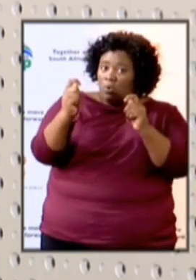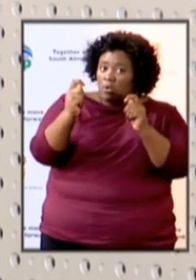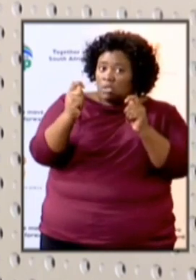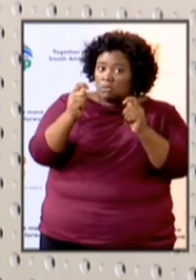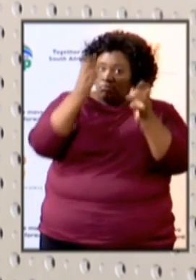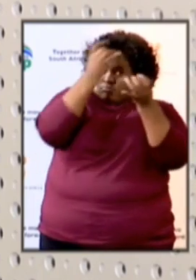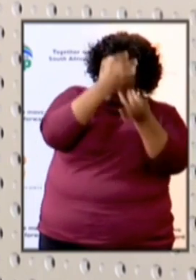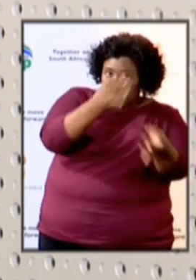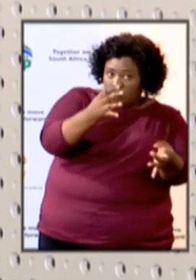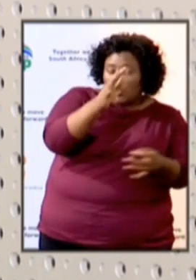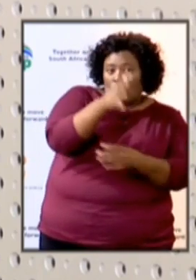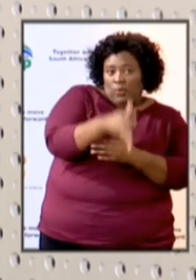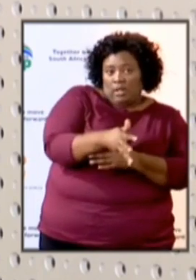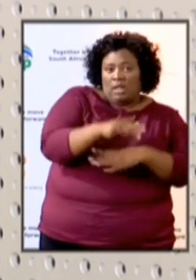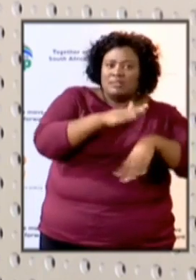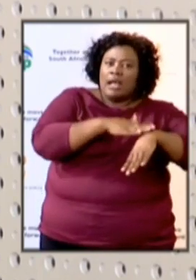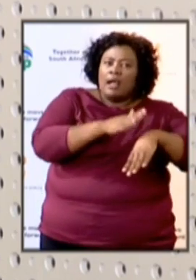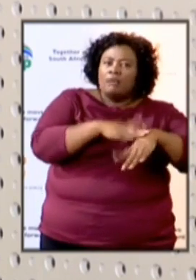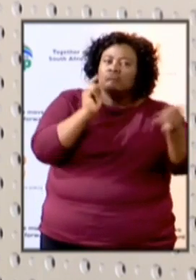times